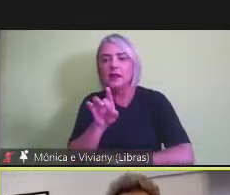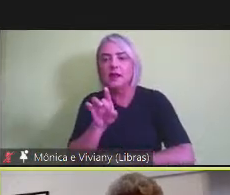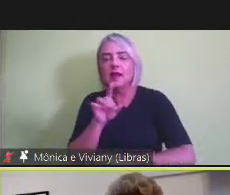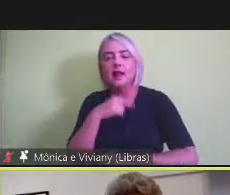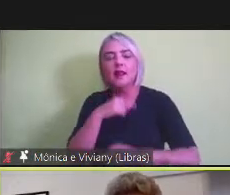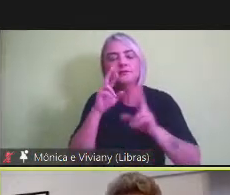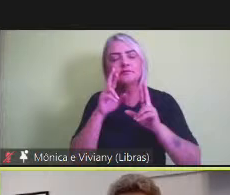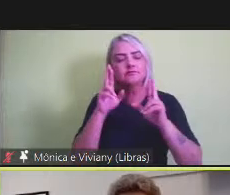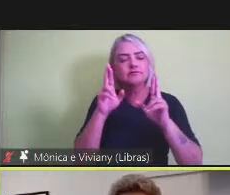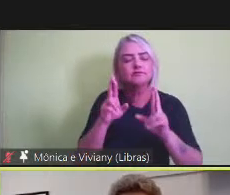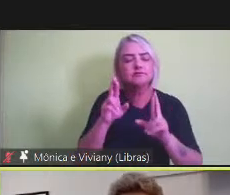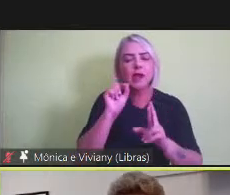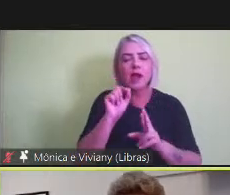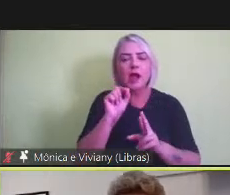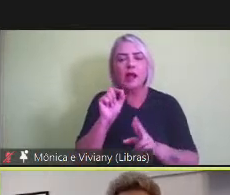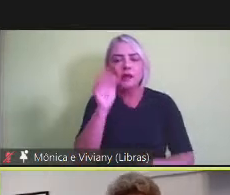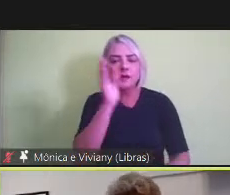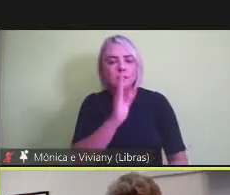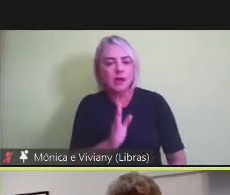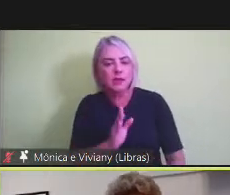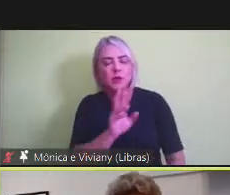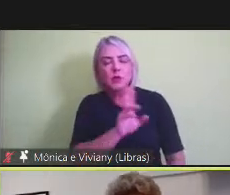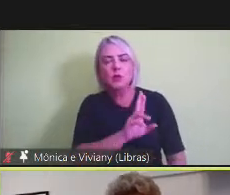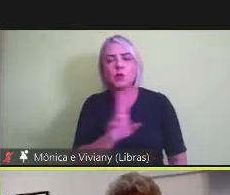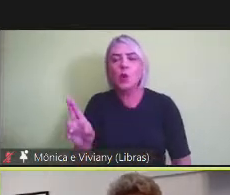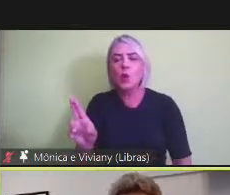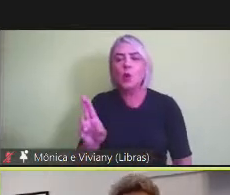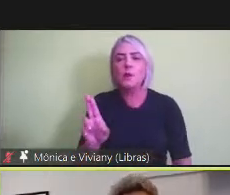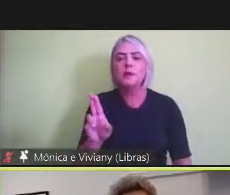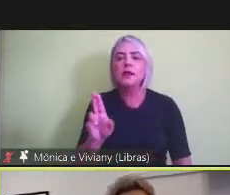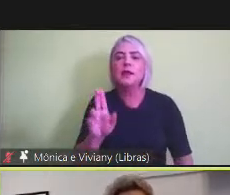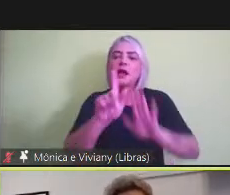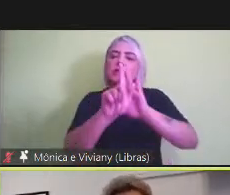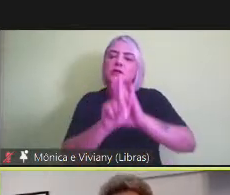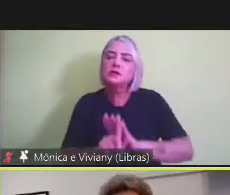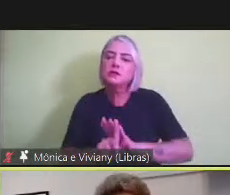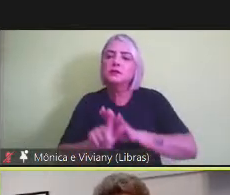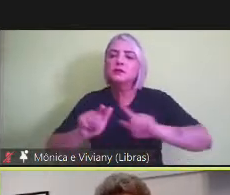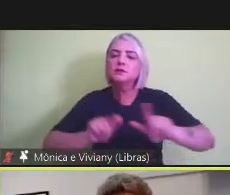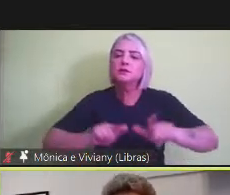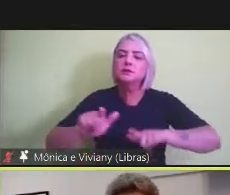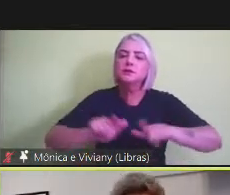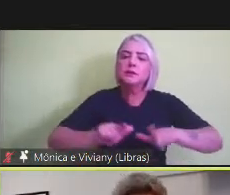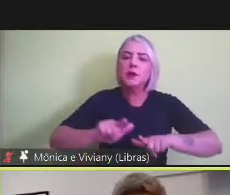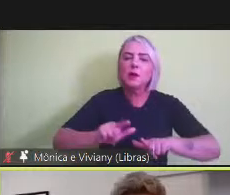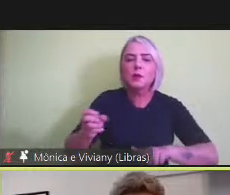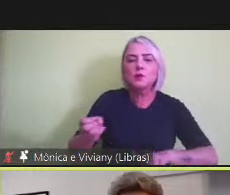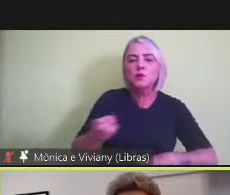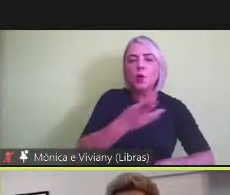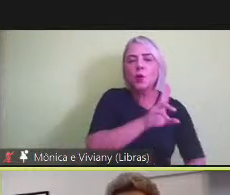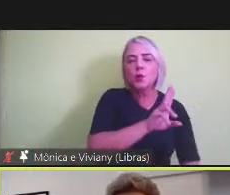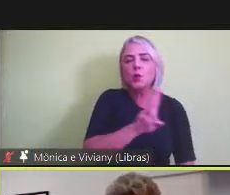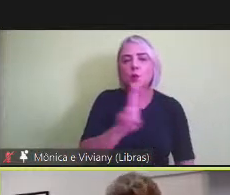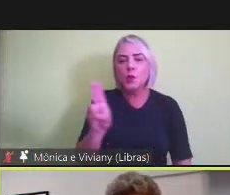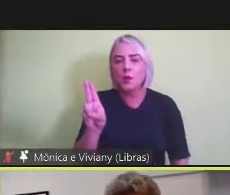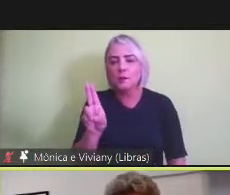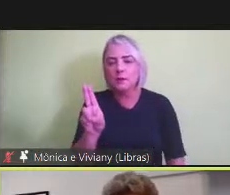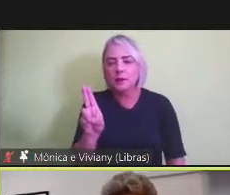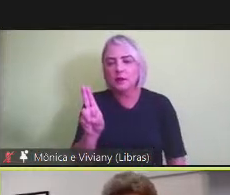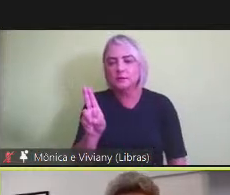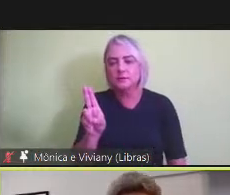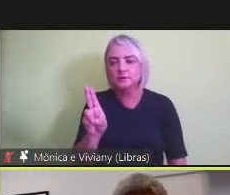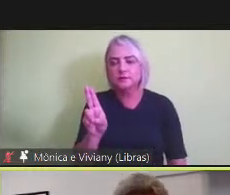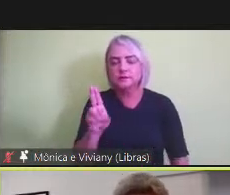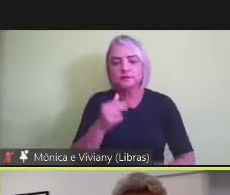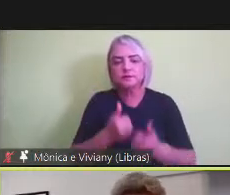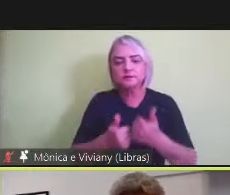practice, it is about what in Brazil we call the management of work in education, which is a new